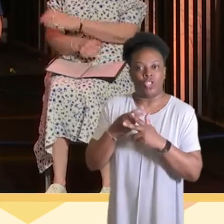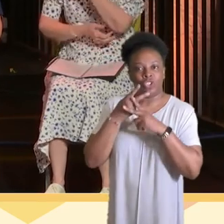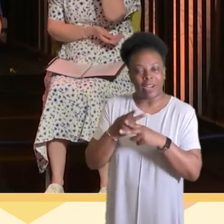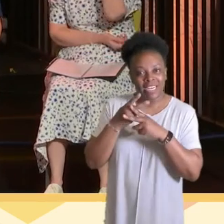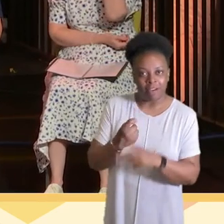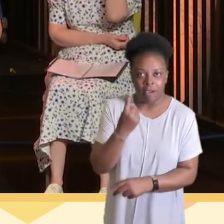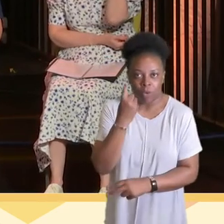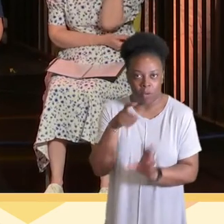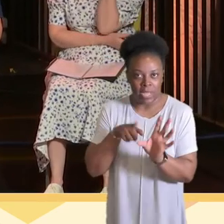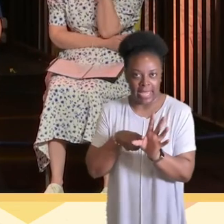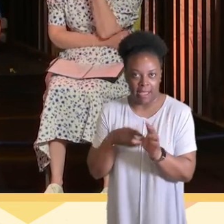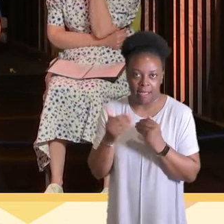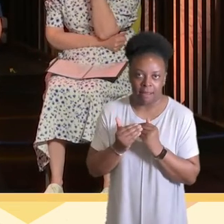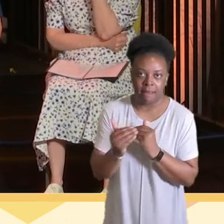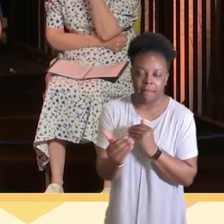year.